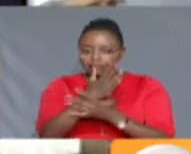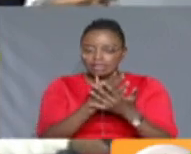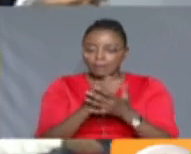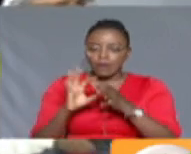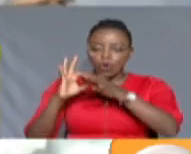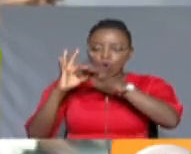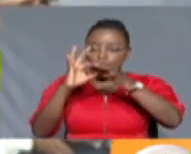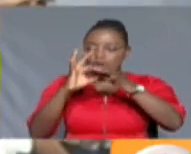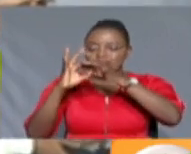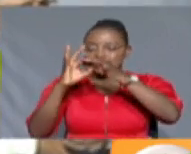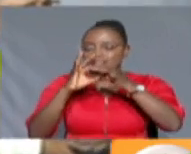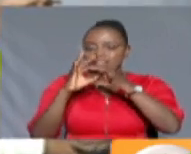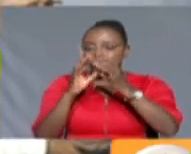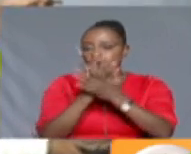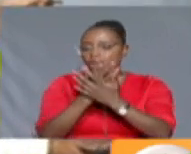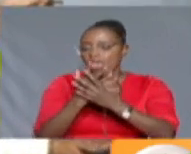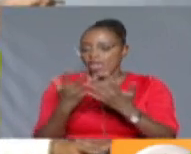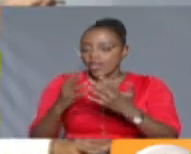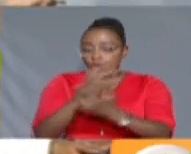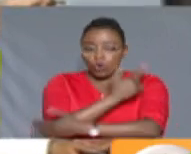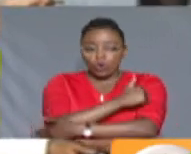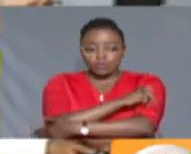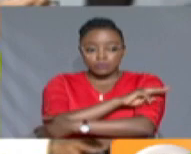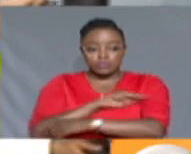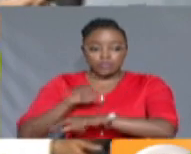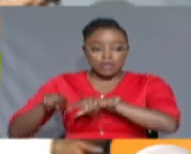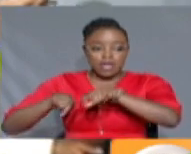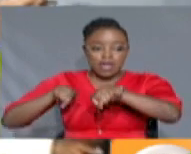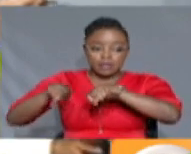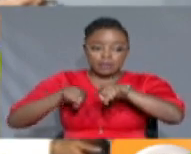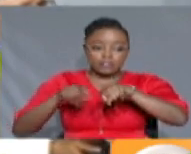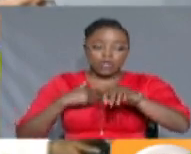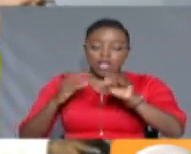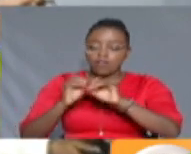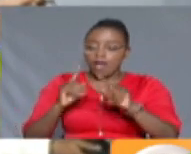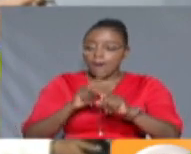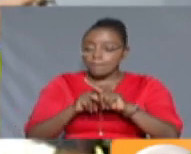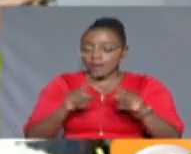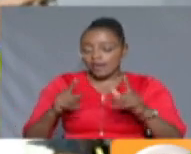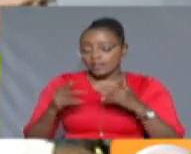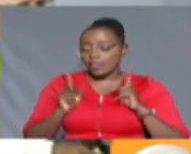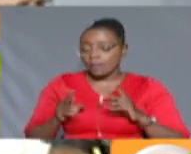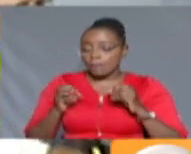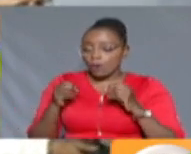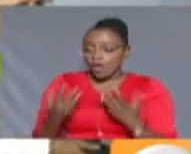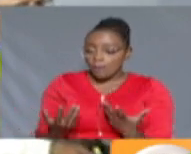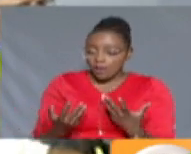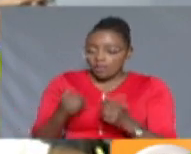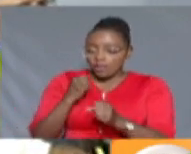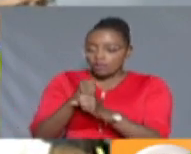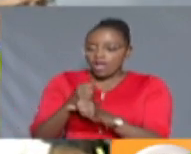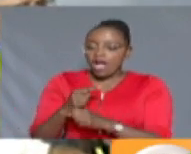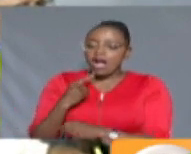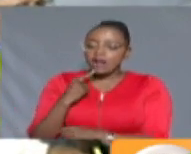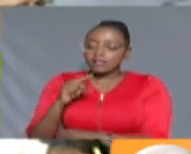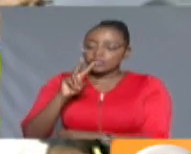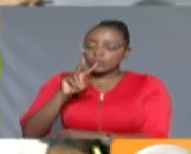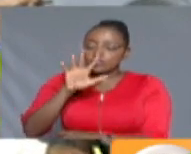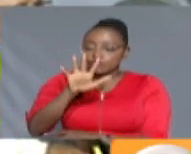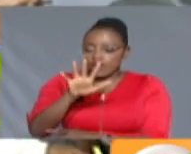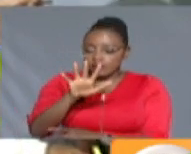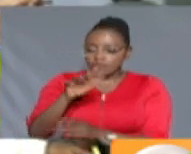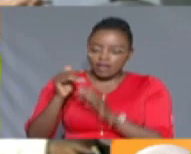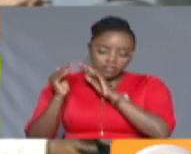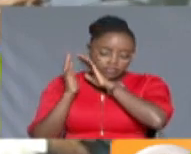coordinator on the ground, or maybe even the hospital's administration. But in terms of capacity, the website lists it as a 125-bed